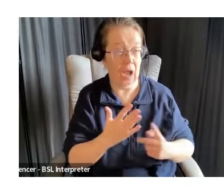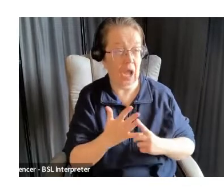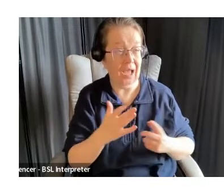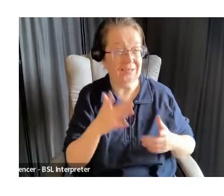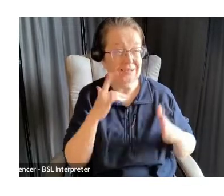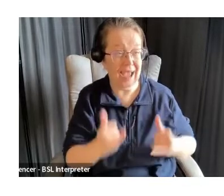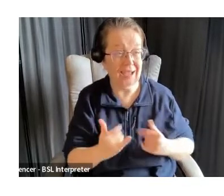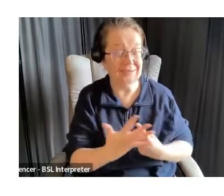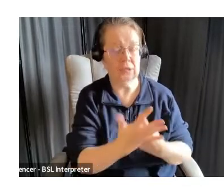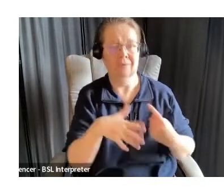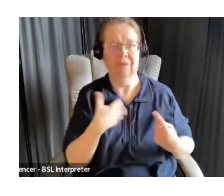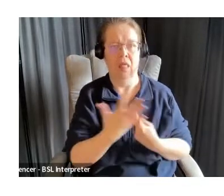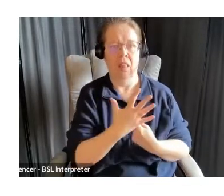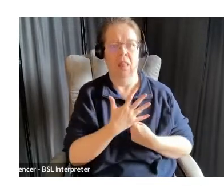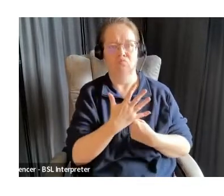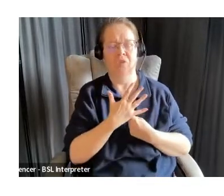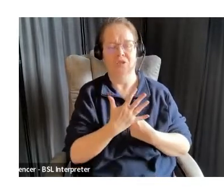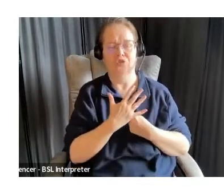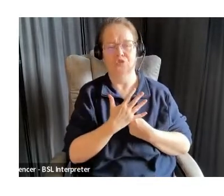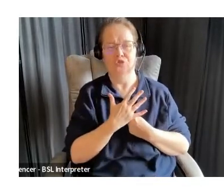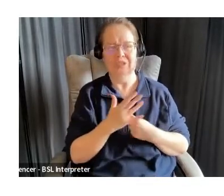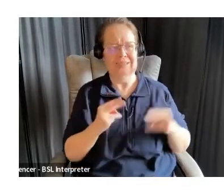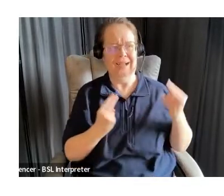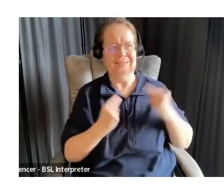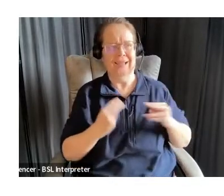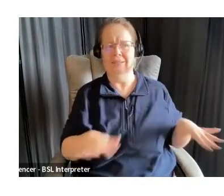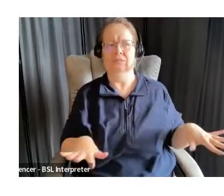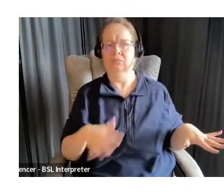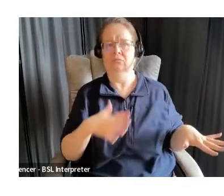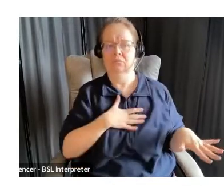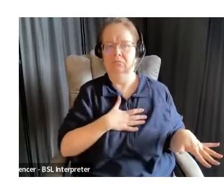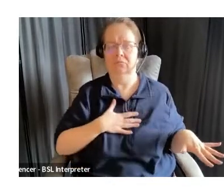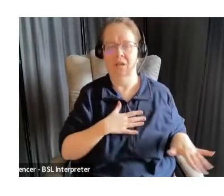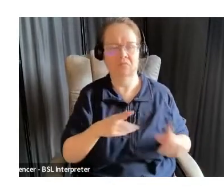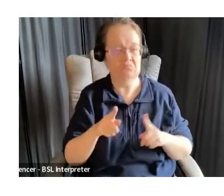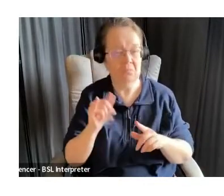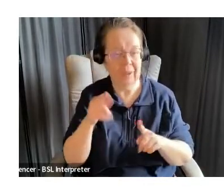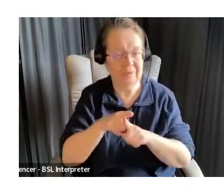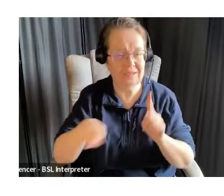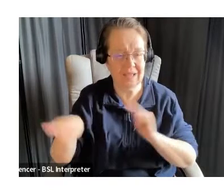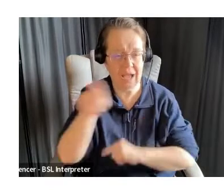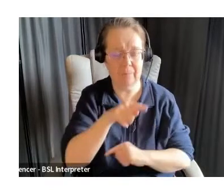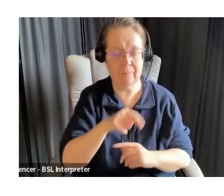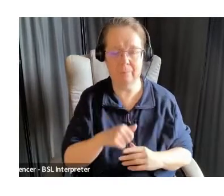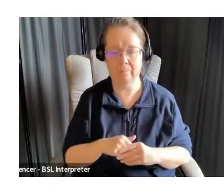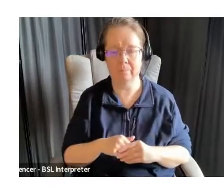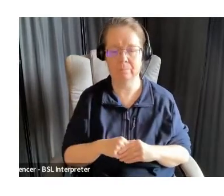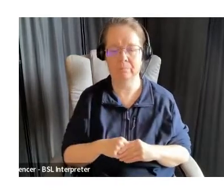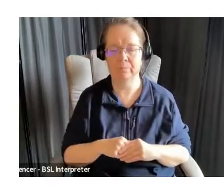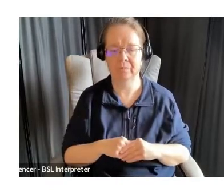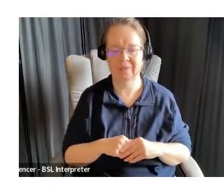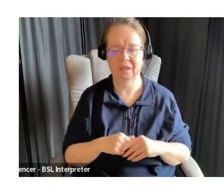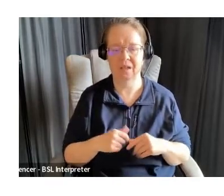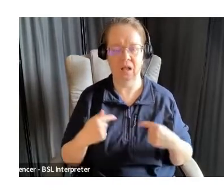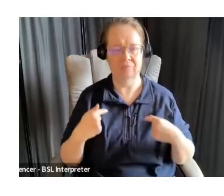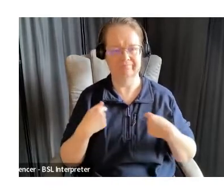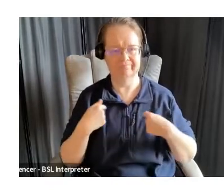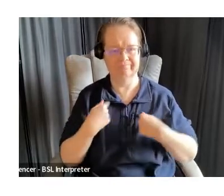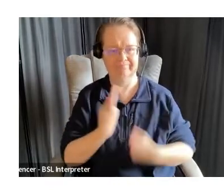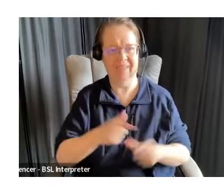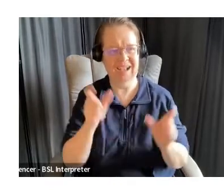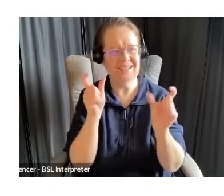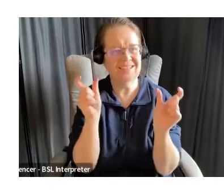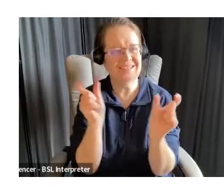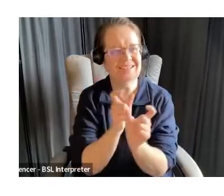to deliver with assessments. I'm not too sure how you feel about this. I have dyslexia, and so